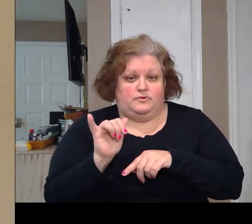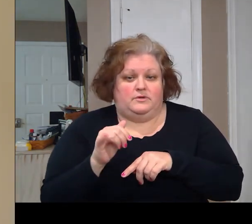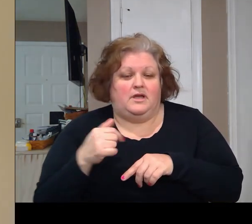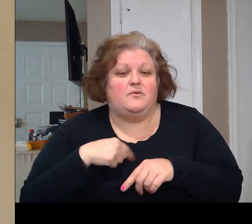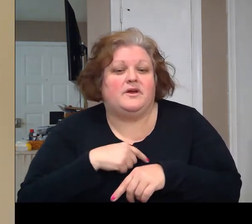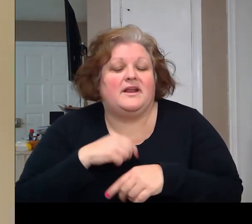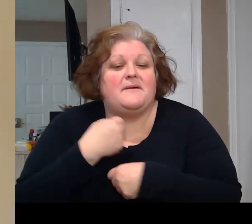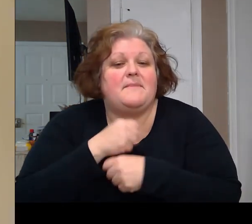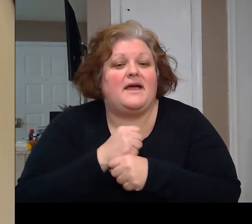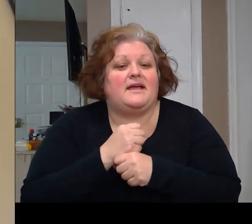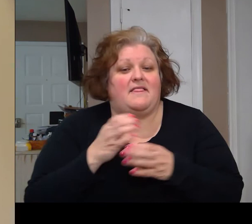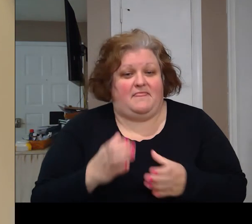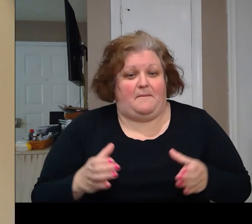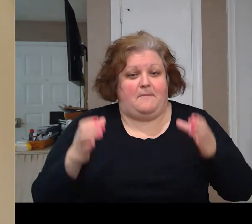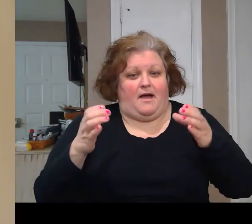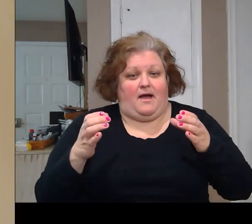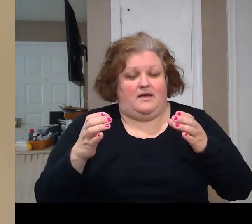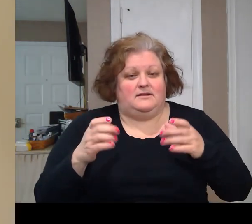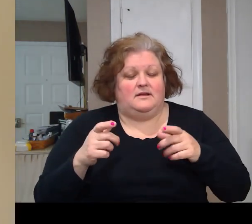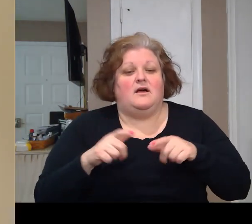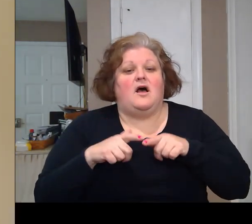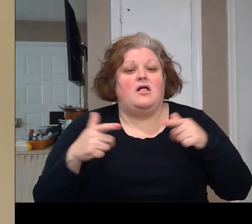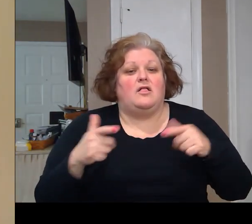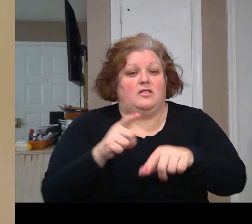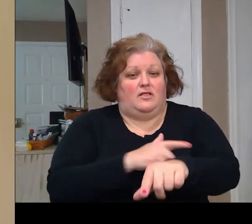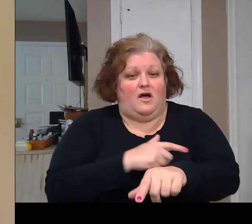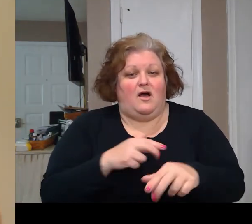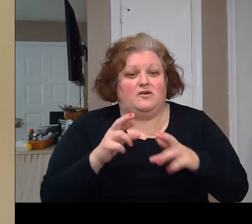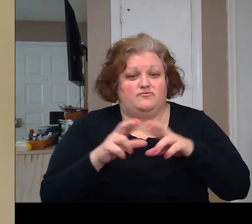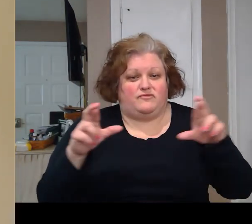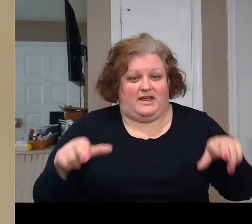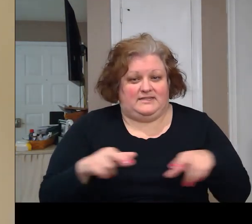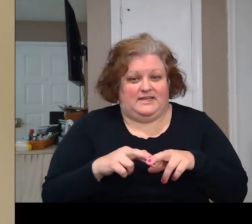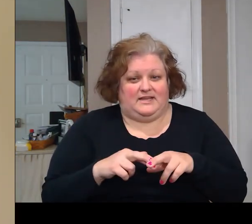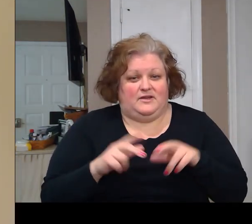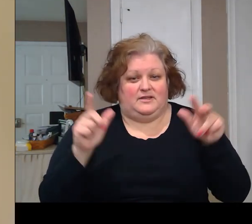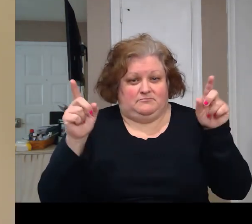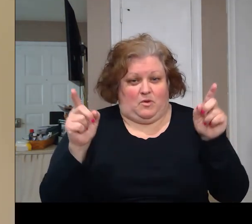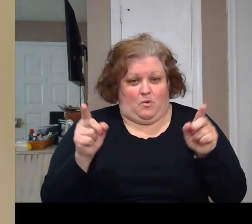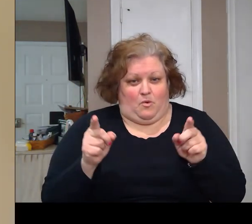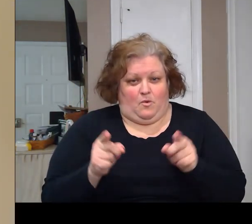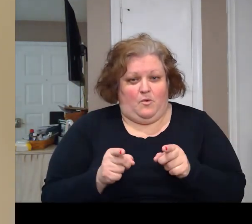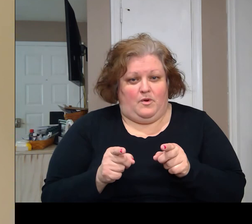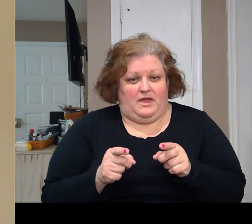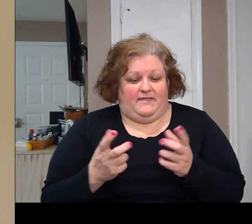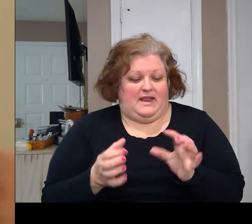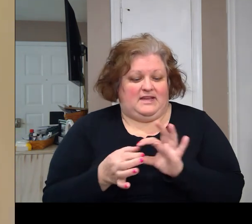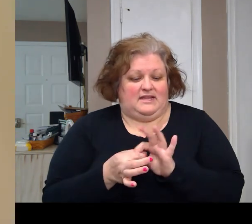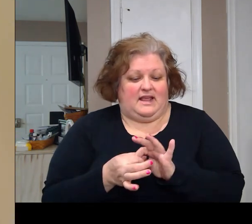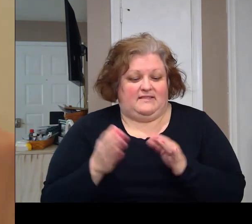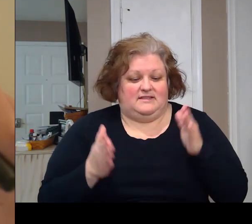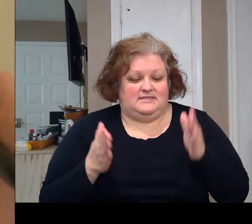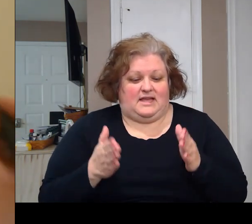spirals. Now we're going to make the pot. We're going to make a long rectangle. Then we're going to come down to a small V, connect